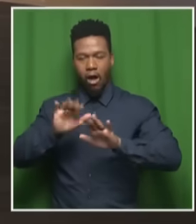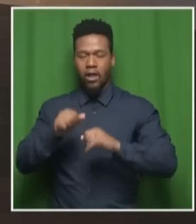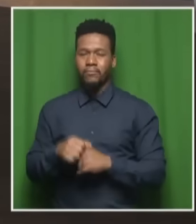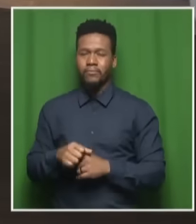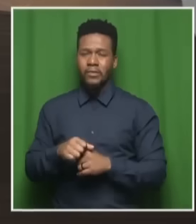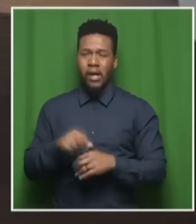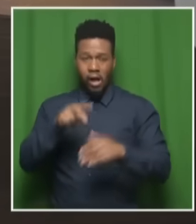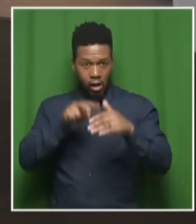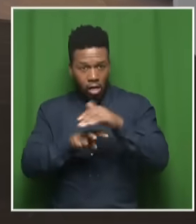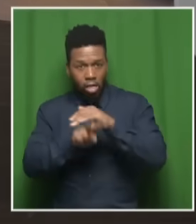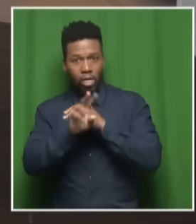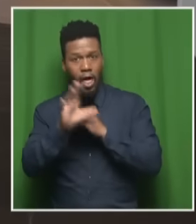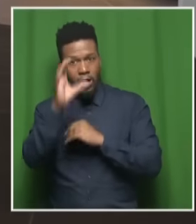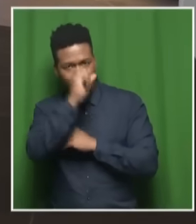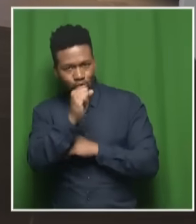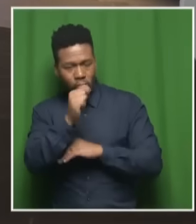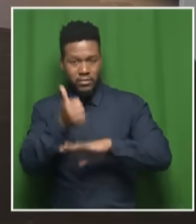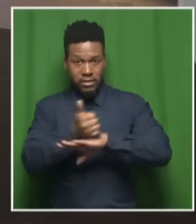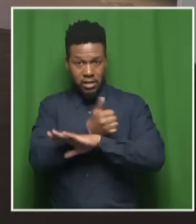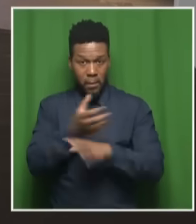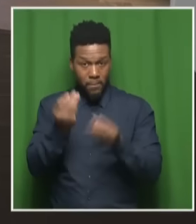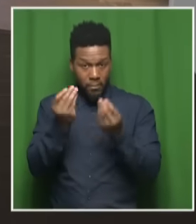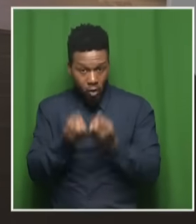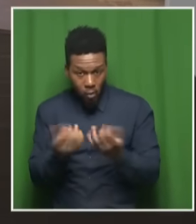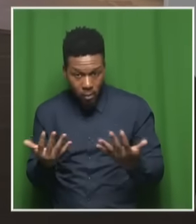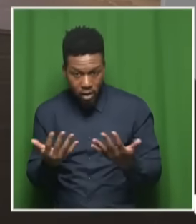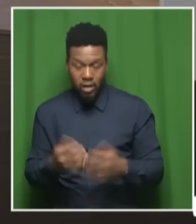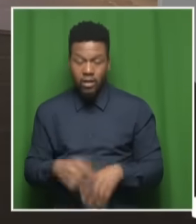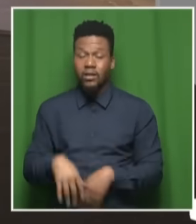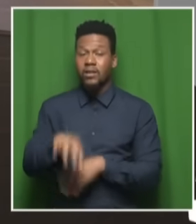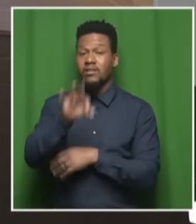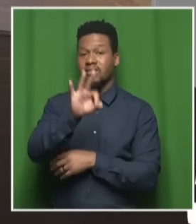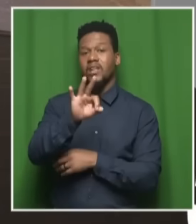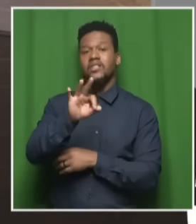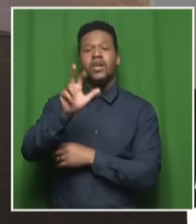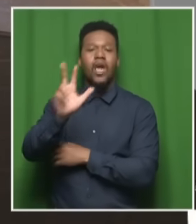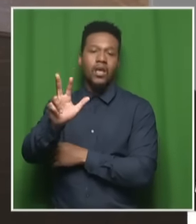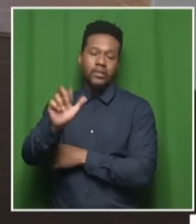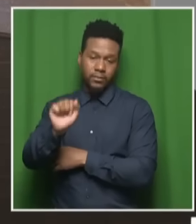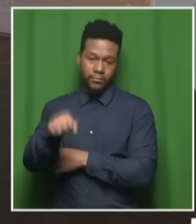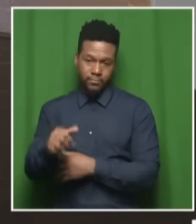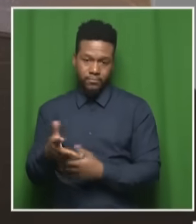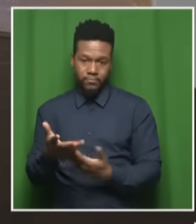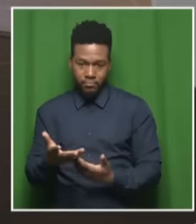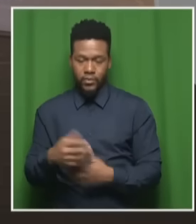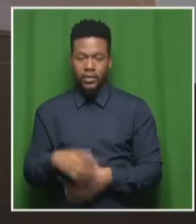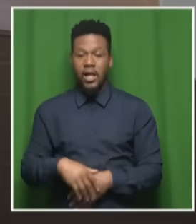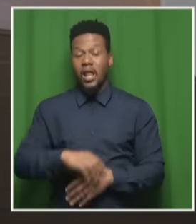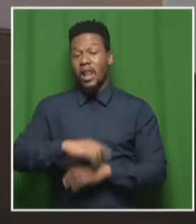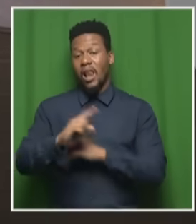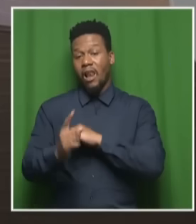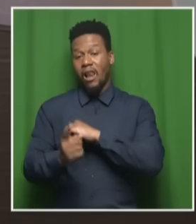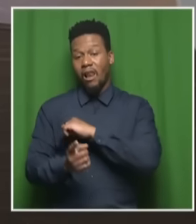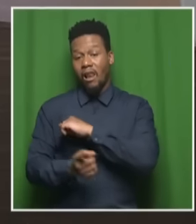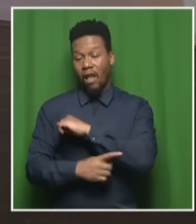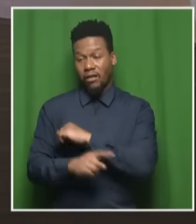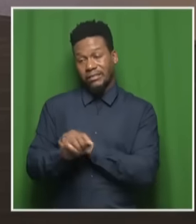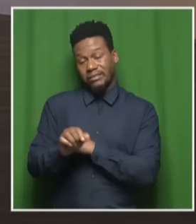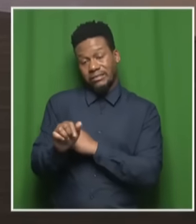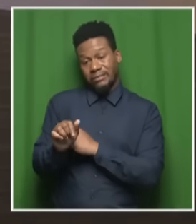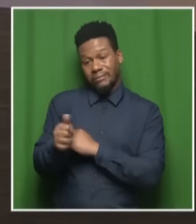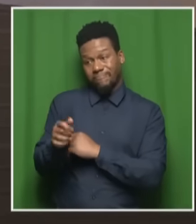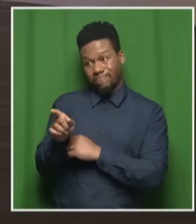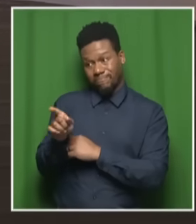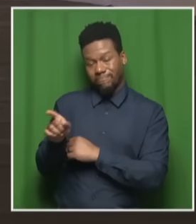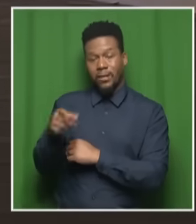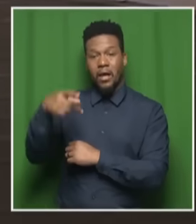38 seats. That's in the National Assembly. And then running off that, of course, the Patriotic Alliance. We're also looking at what